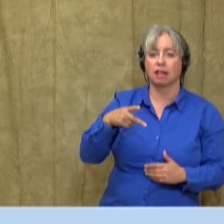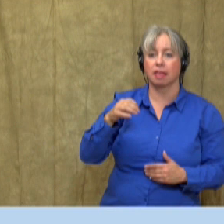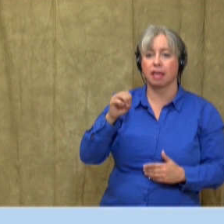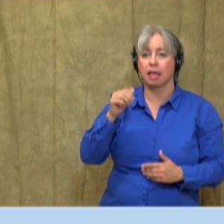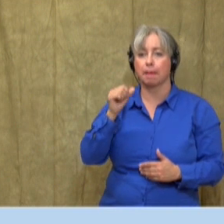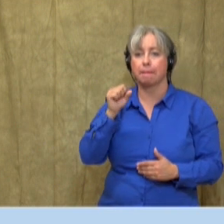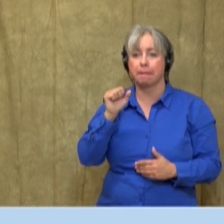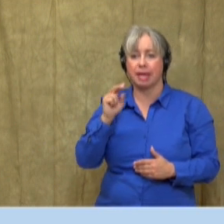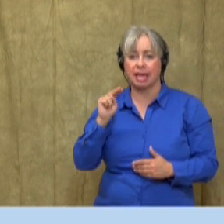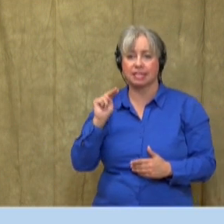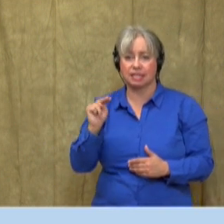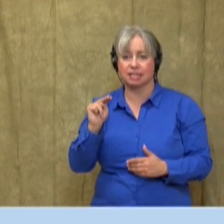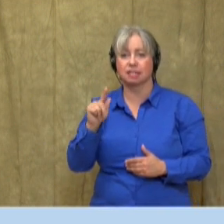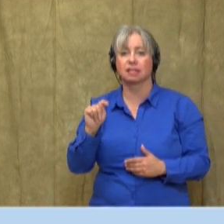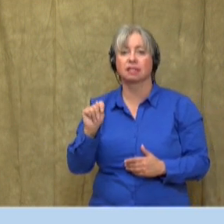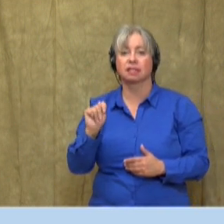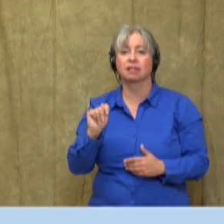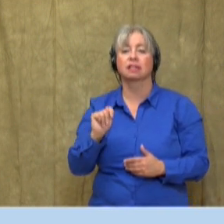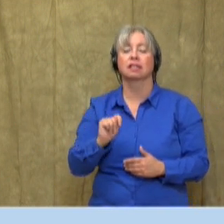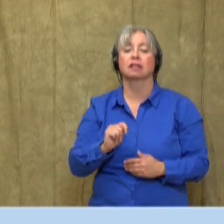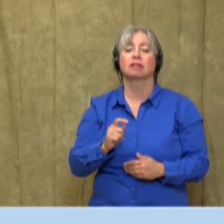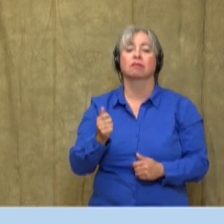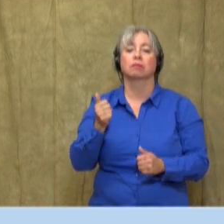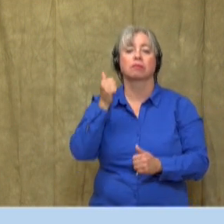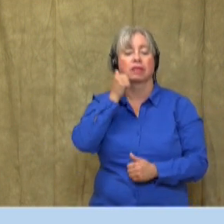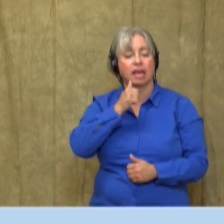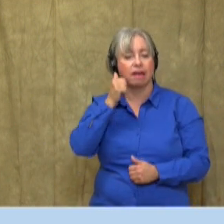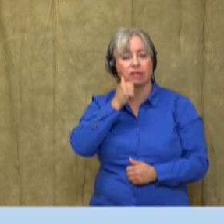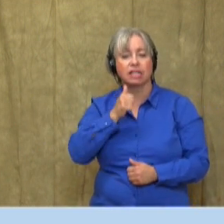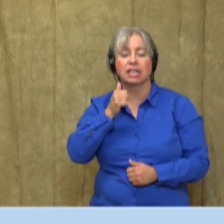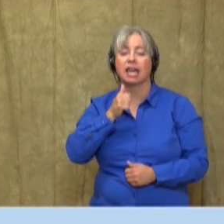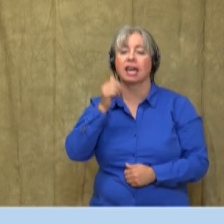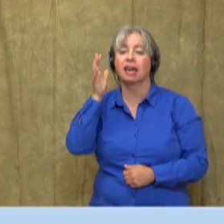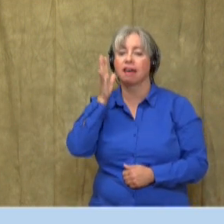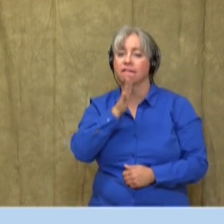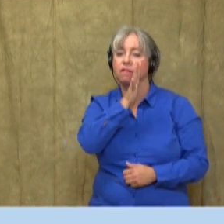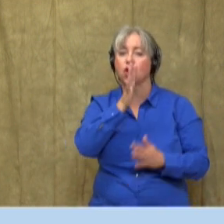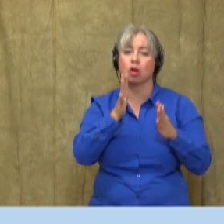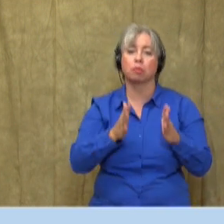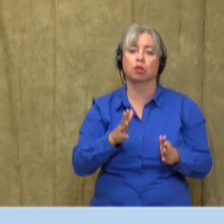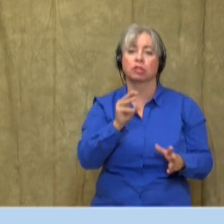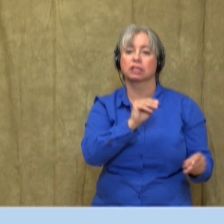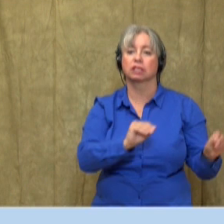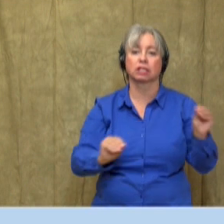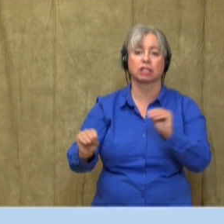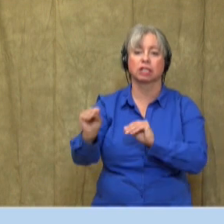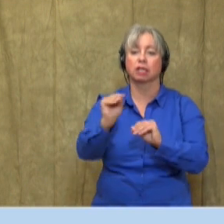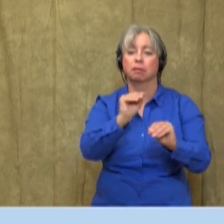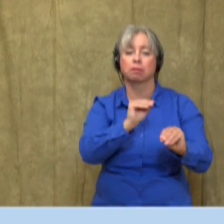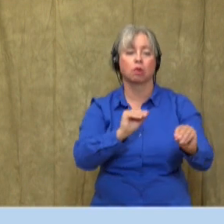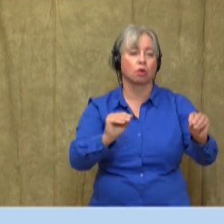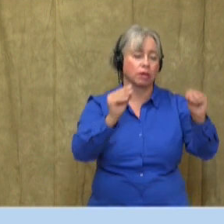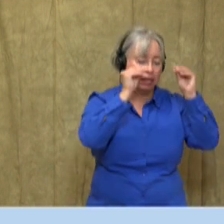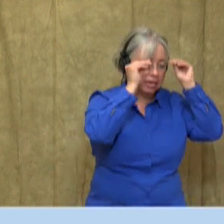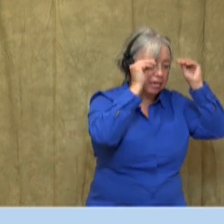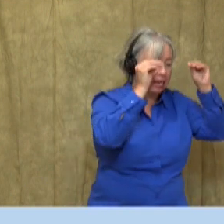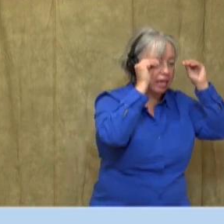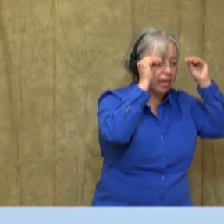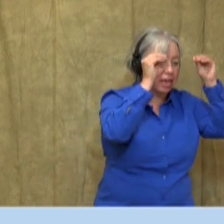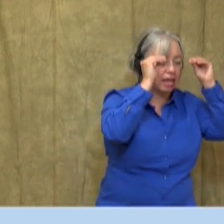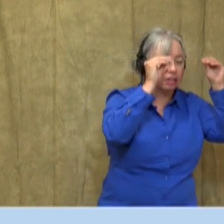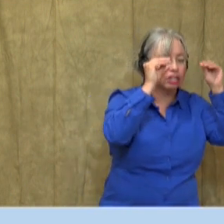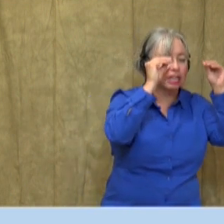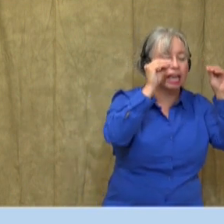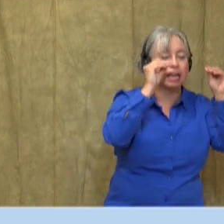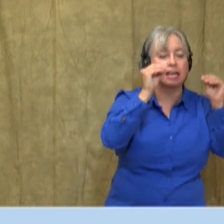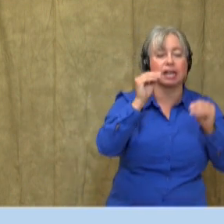of the poor, which were the serfs. Everyday farmers and peasants could move around, be educated, and marry if they